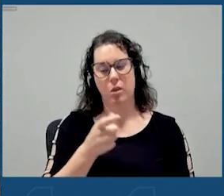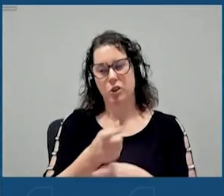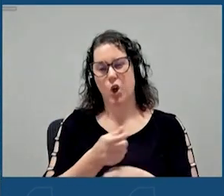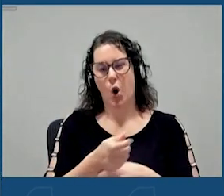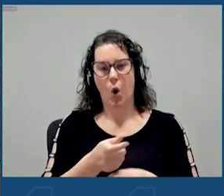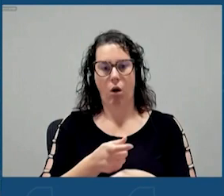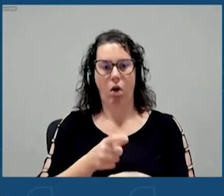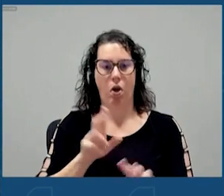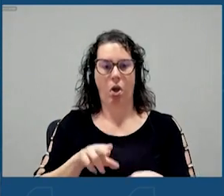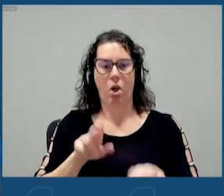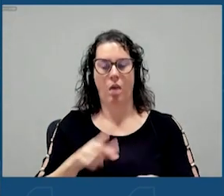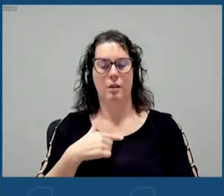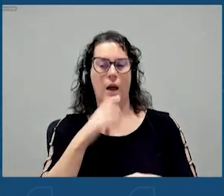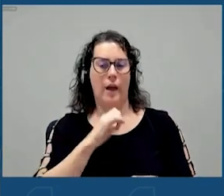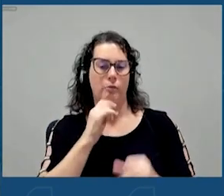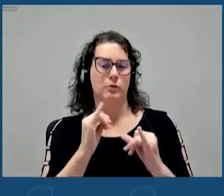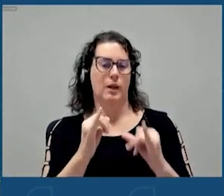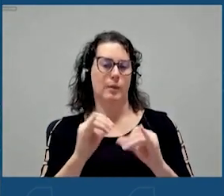we're the same age.